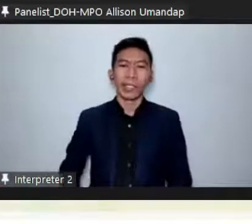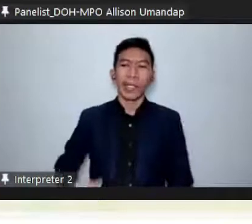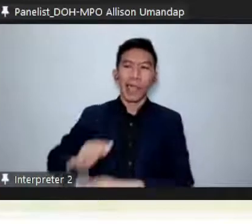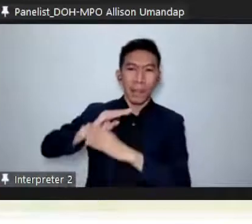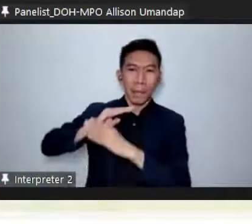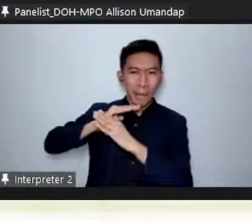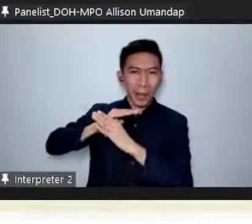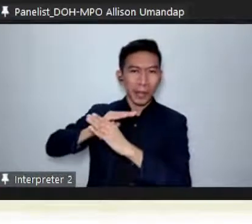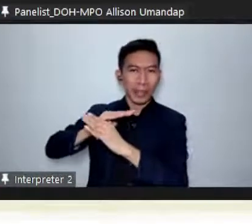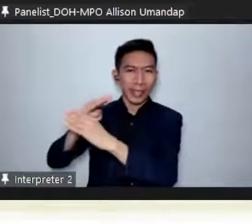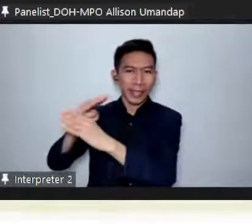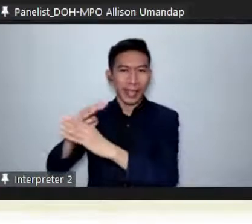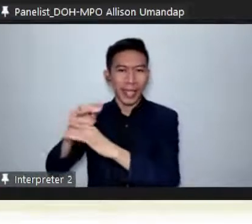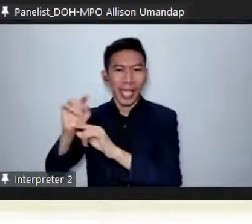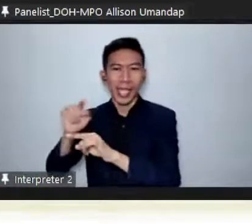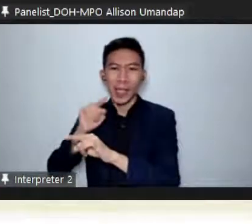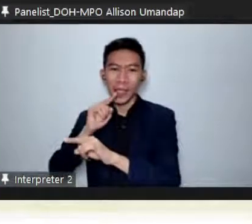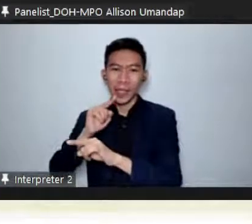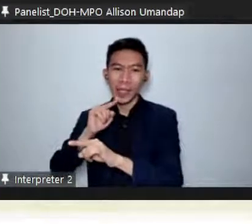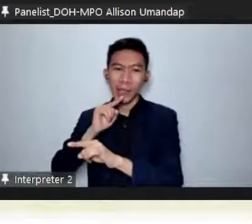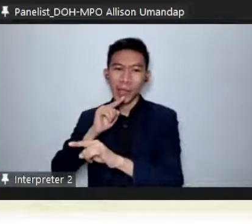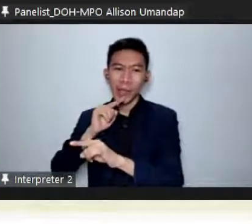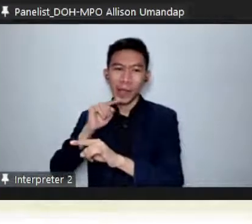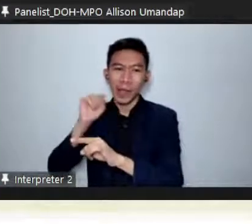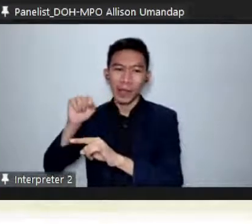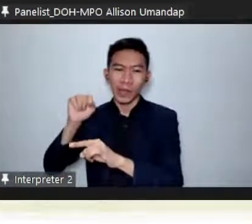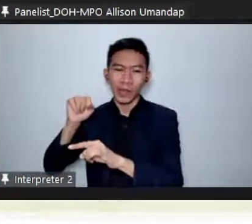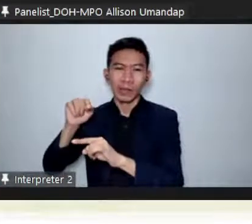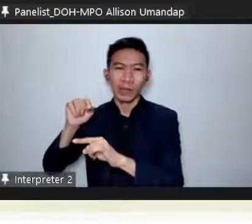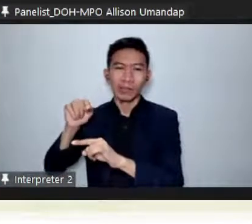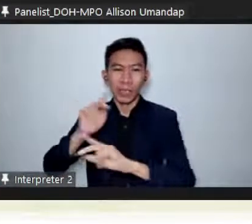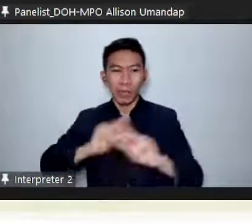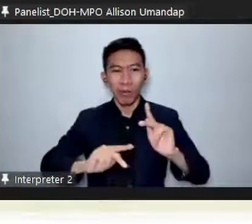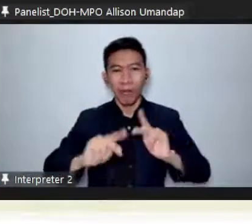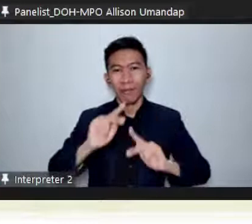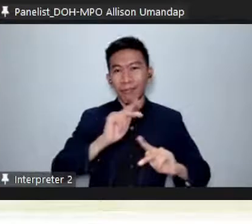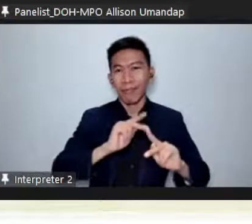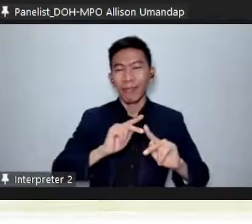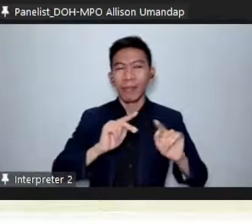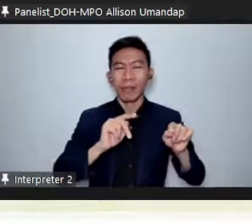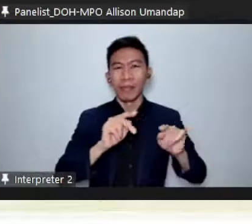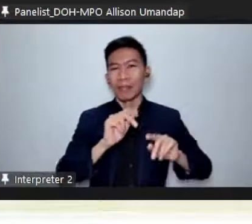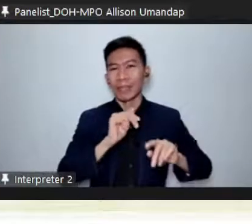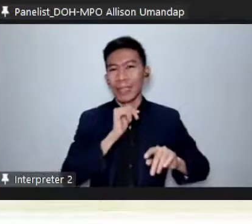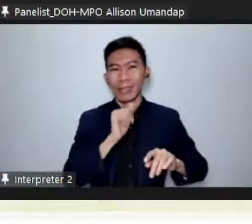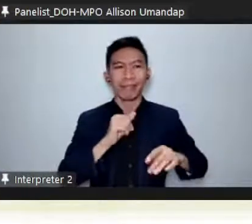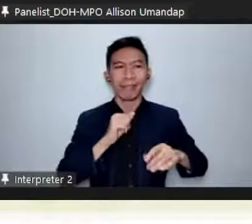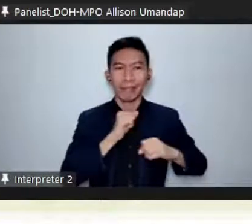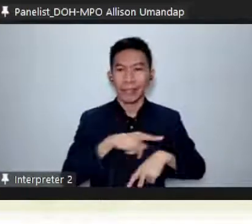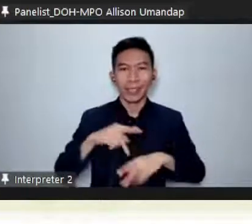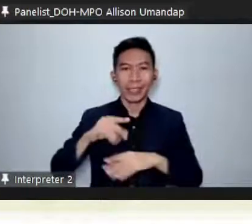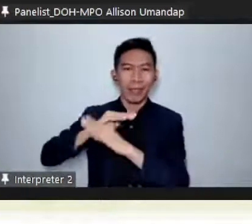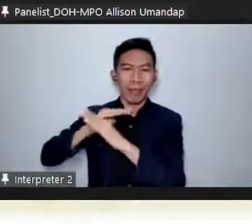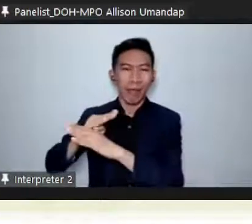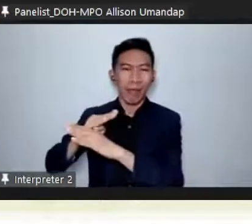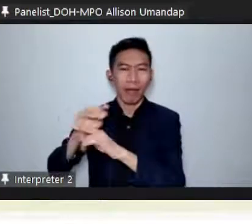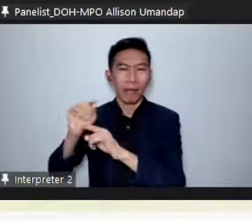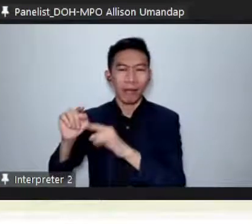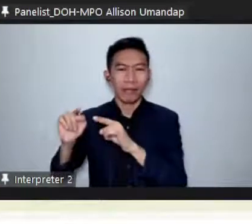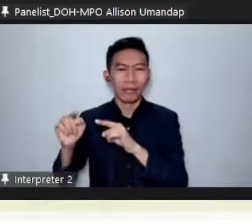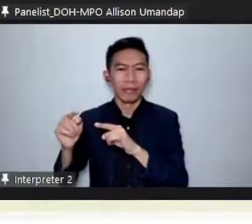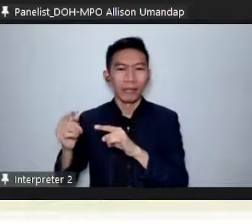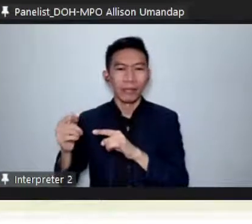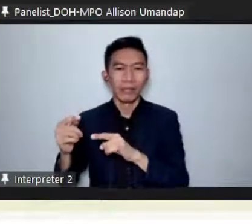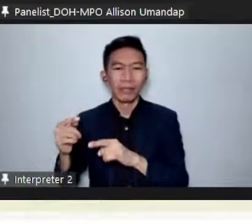Ma'am Feli, the hidden hand, diba? People usually wouldn't appreciate it because it's not so much the gut issue, no? Parang long